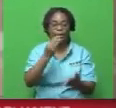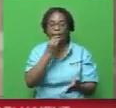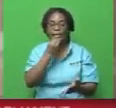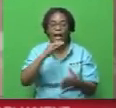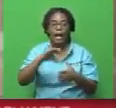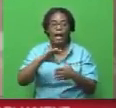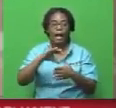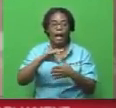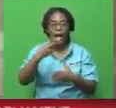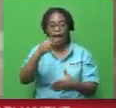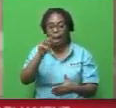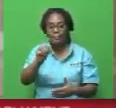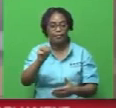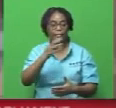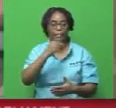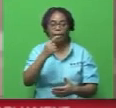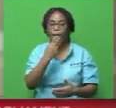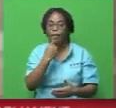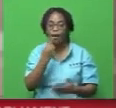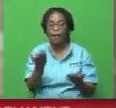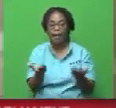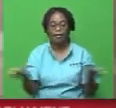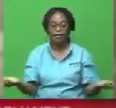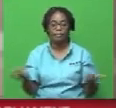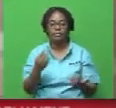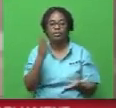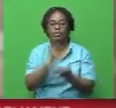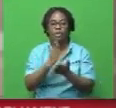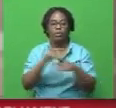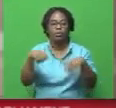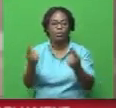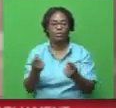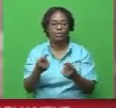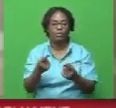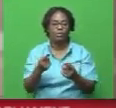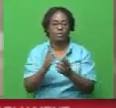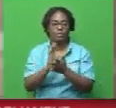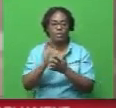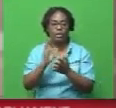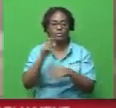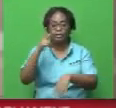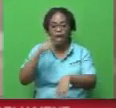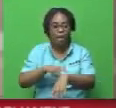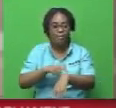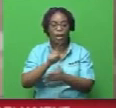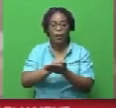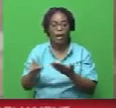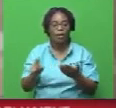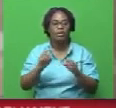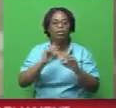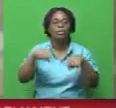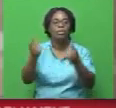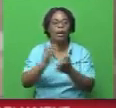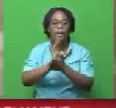even get water 3 times a week to be told stop going to cinema 3 times a week. Nobody going to cinema 3 times a week. You're begging for water 3 times a week